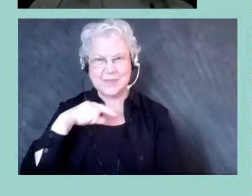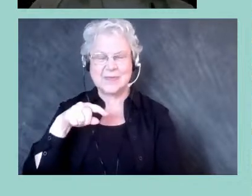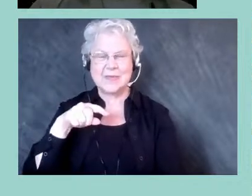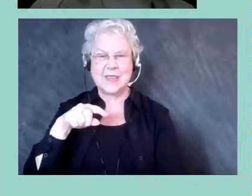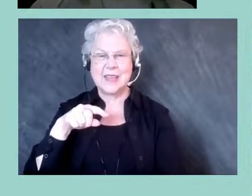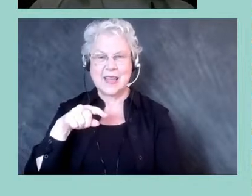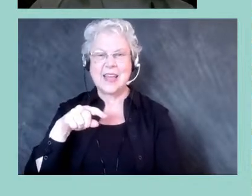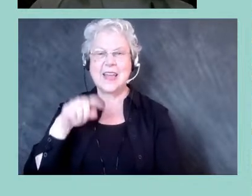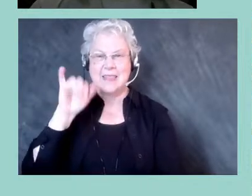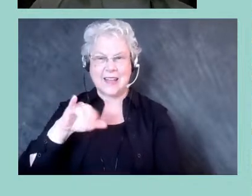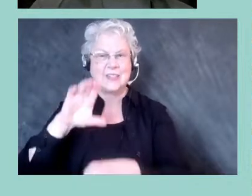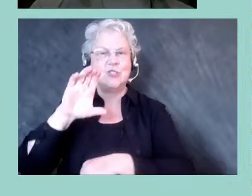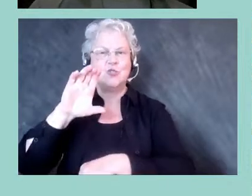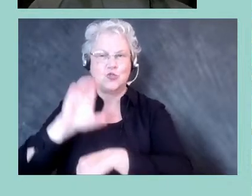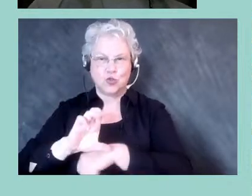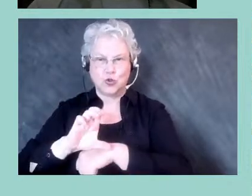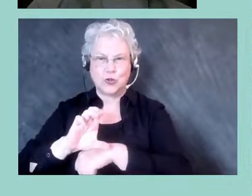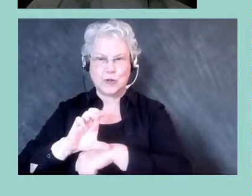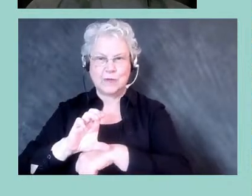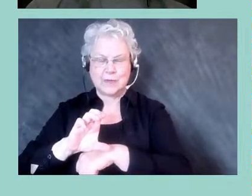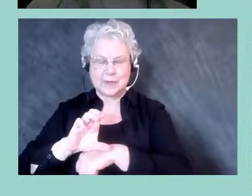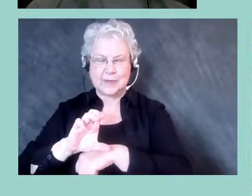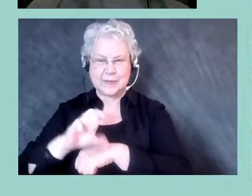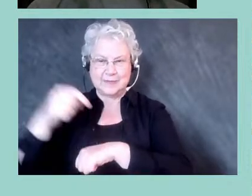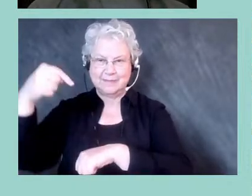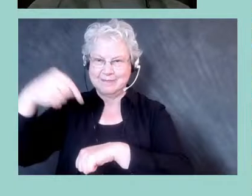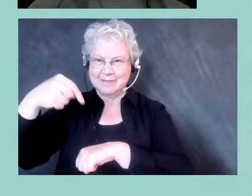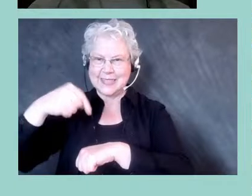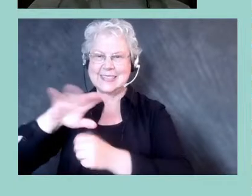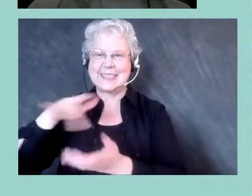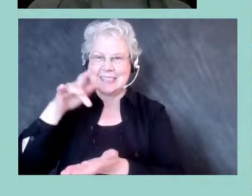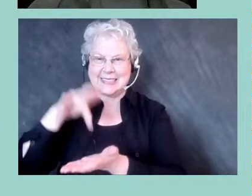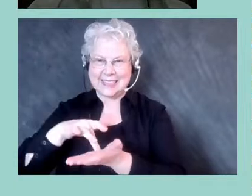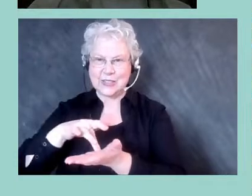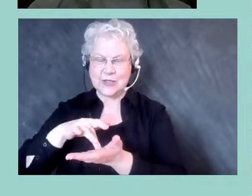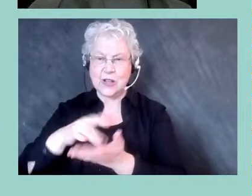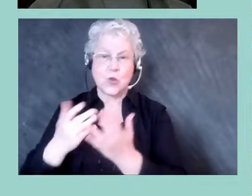Unitarian Universalism, has been the Church.